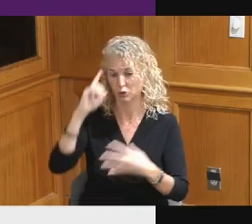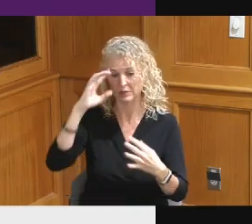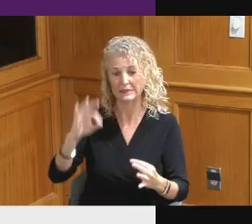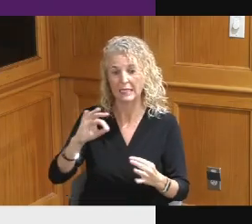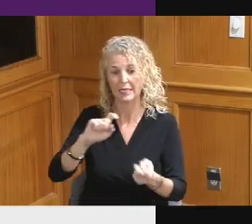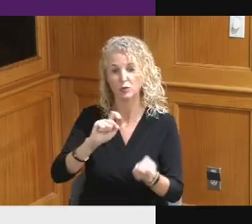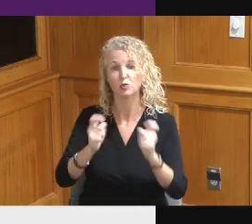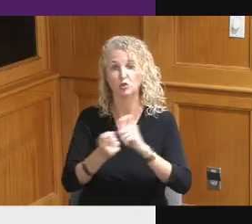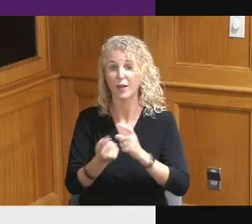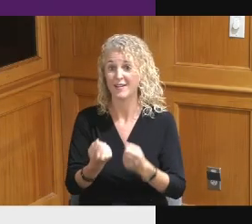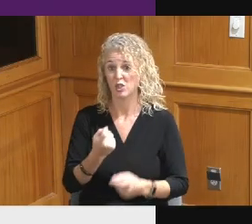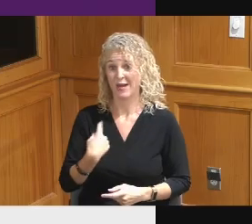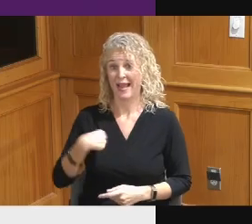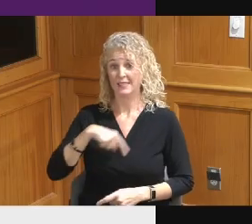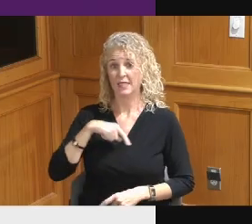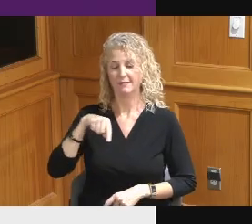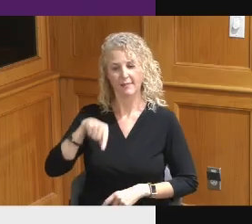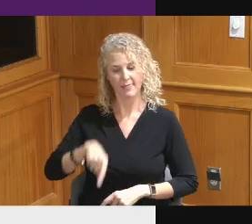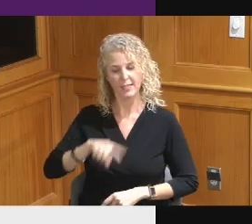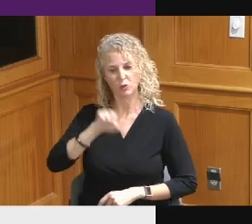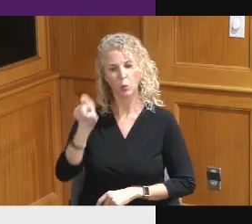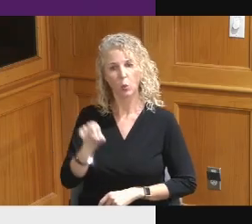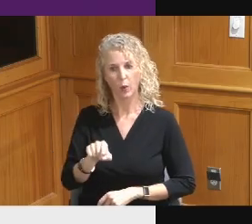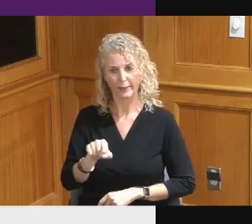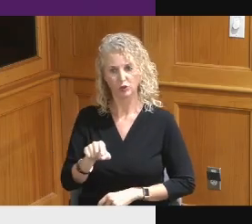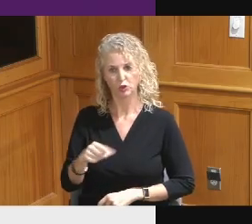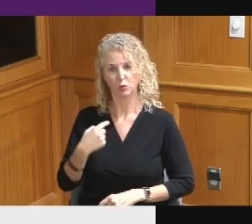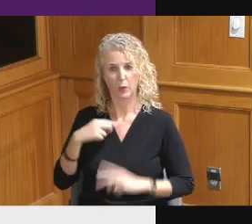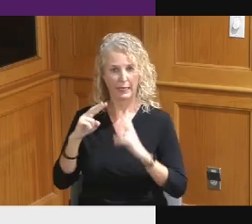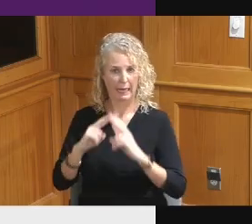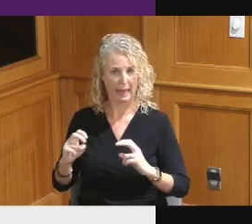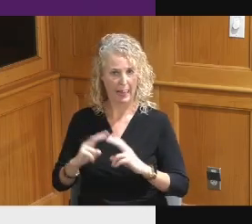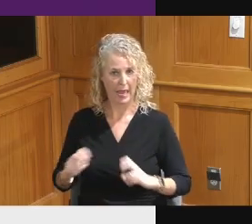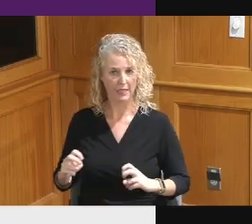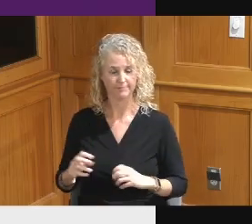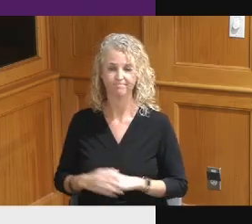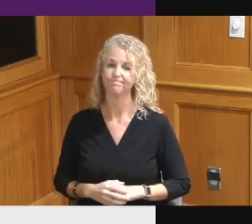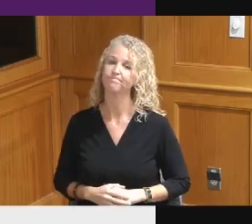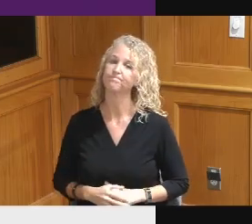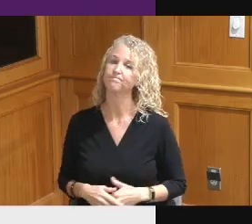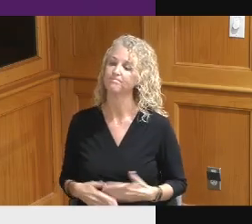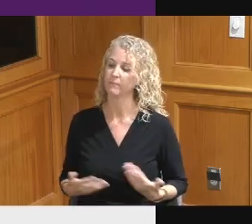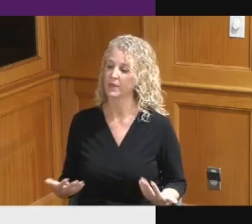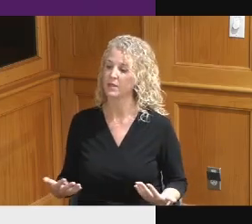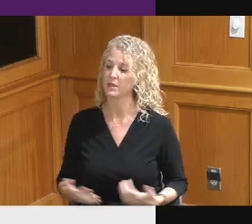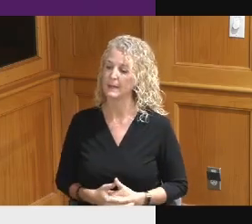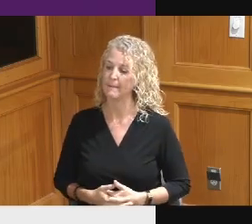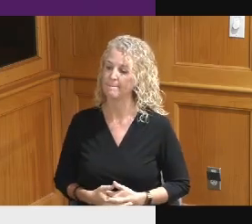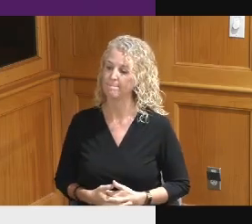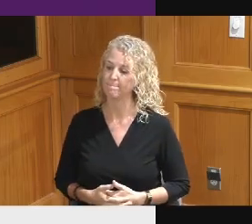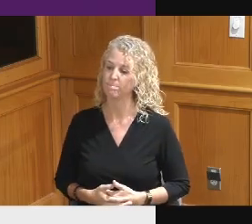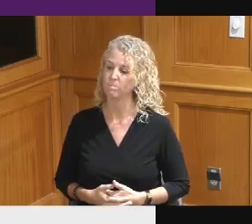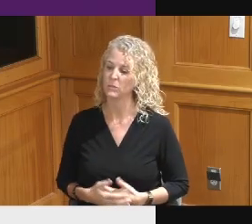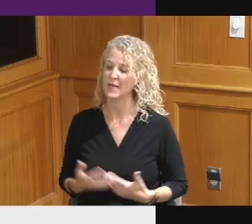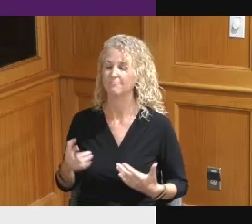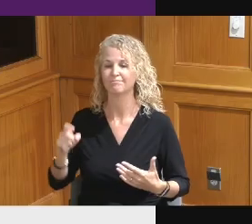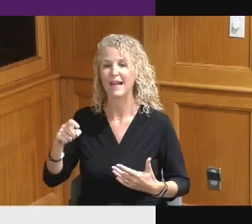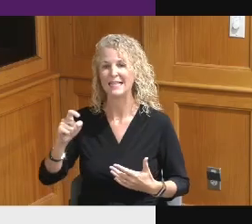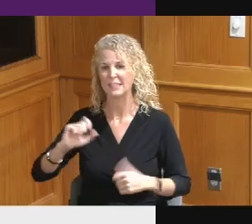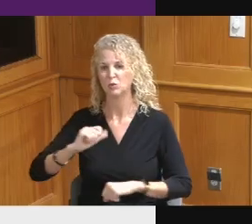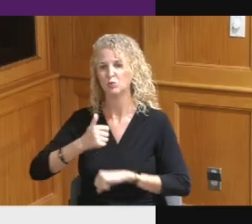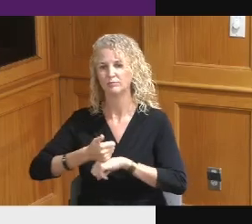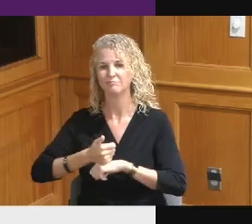to ask us to explore this question. I do want to sort of table set a little bit